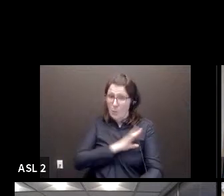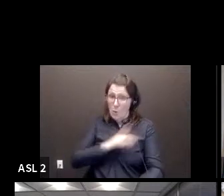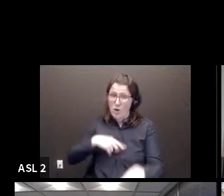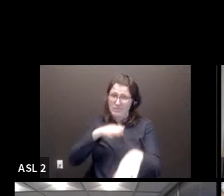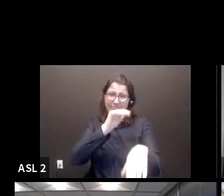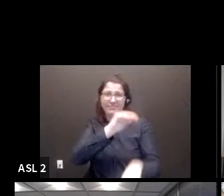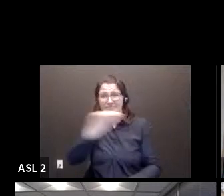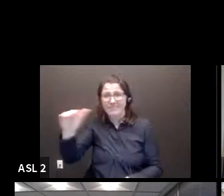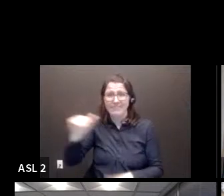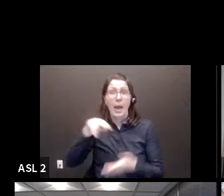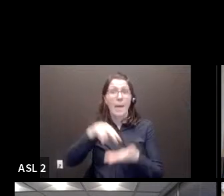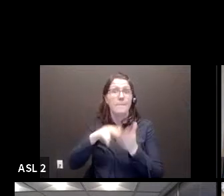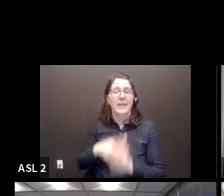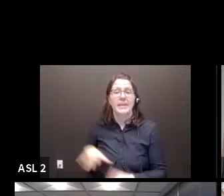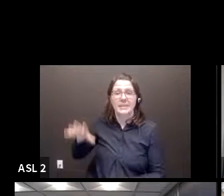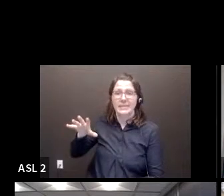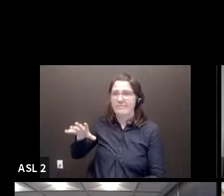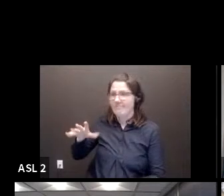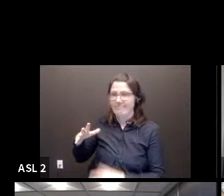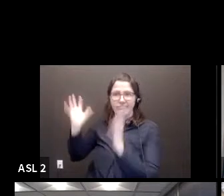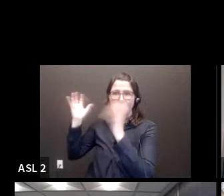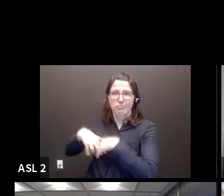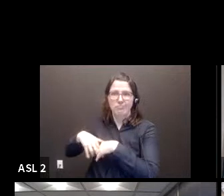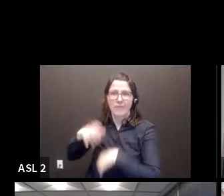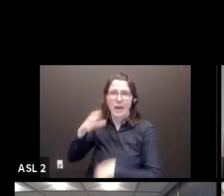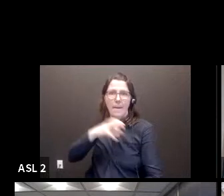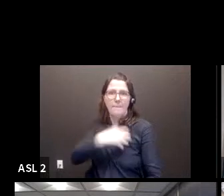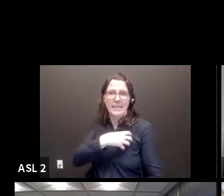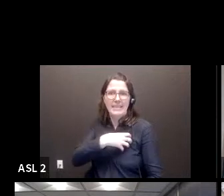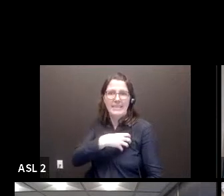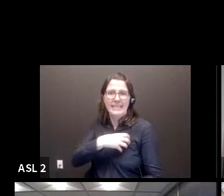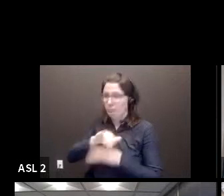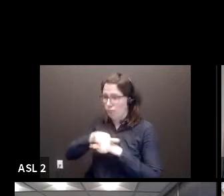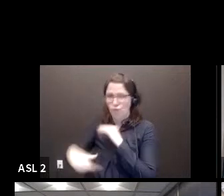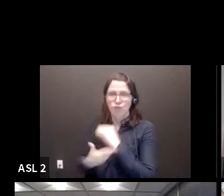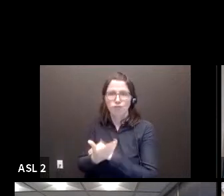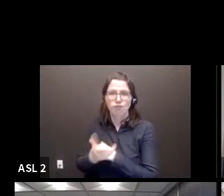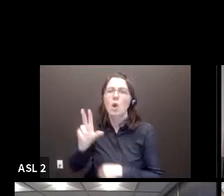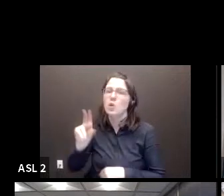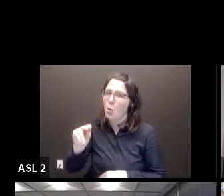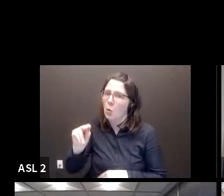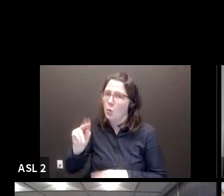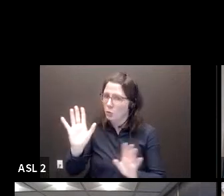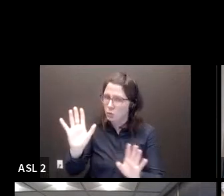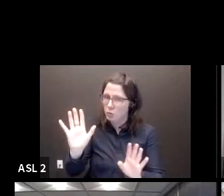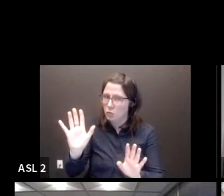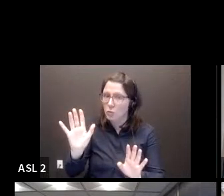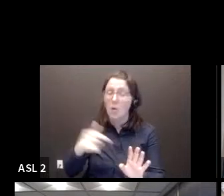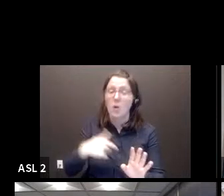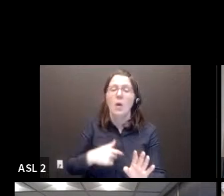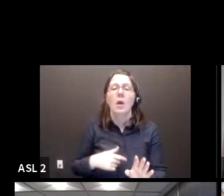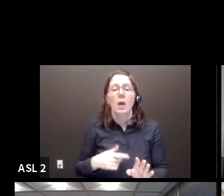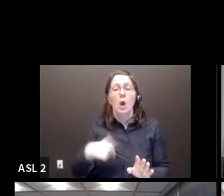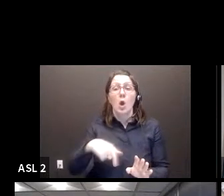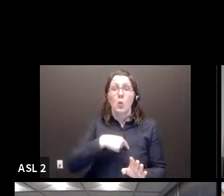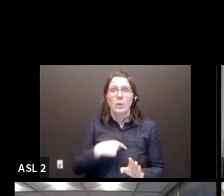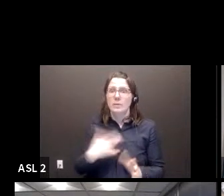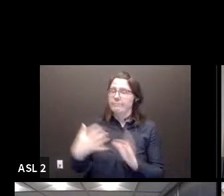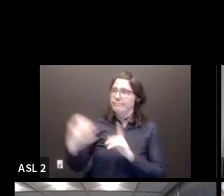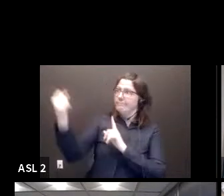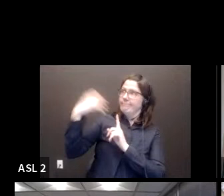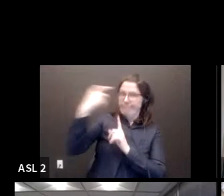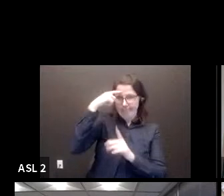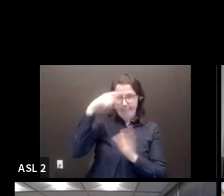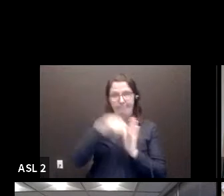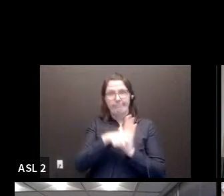tomorrow but i fully understand that that process is scary and you know we've been conditioned to believe in our hearts and our mind that police